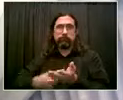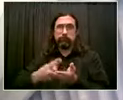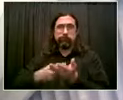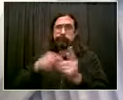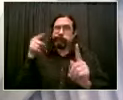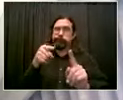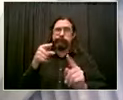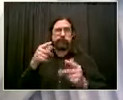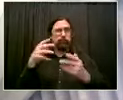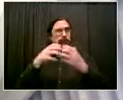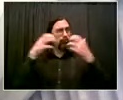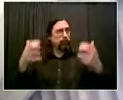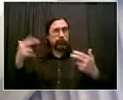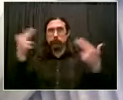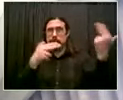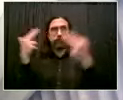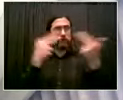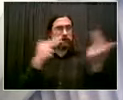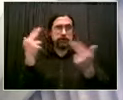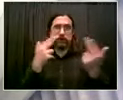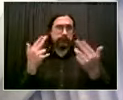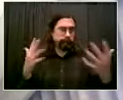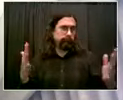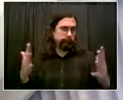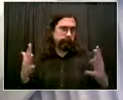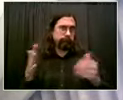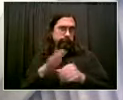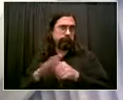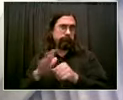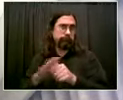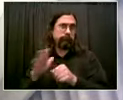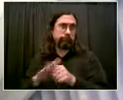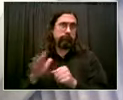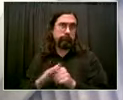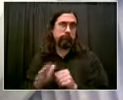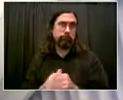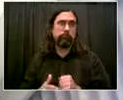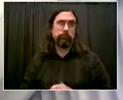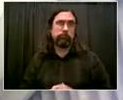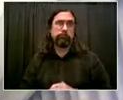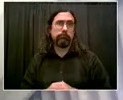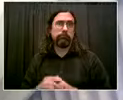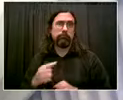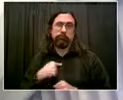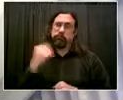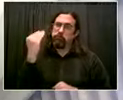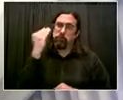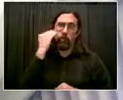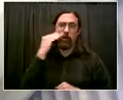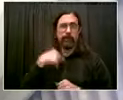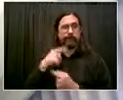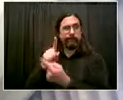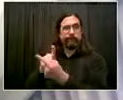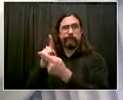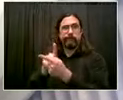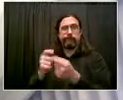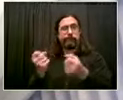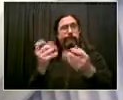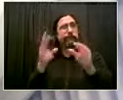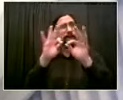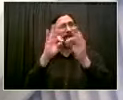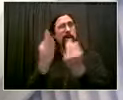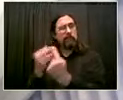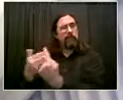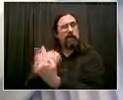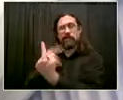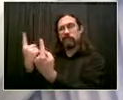known way too many families who have lost young people to gun violence. I actually tried to be Assemblymember de Vila